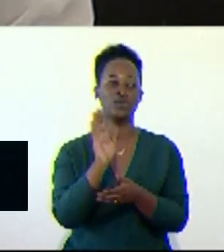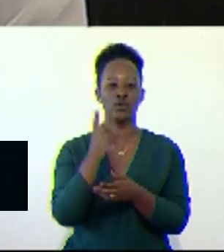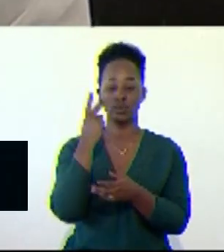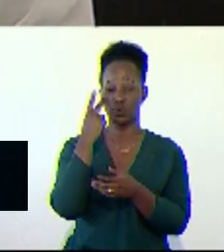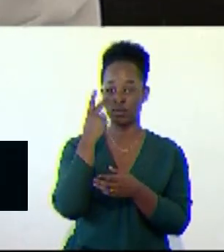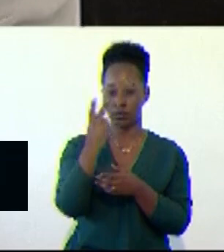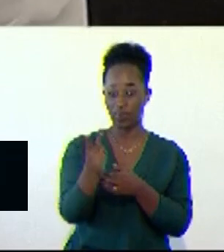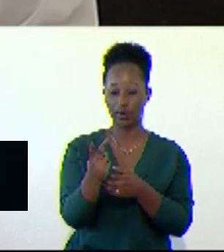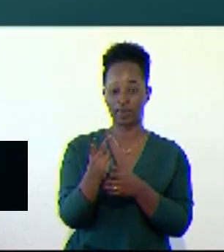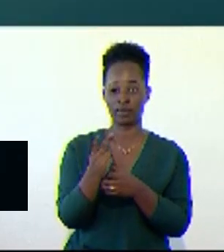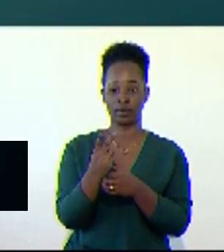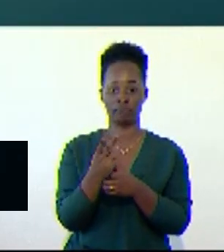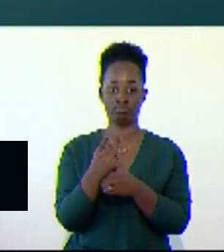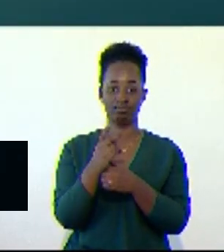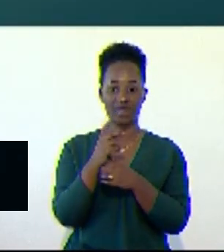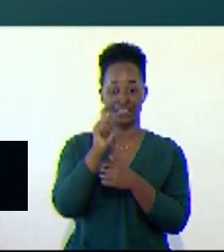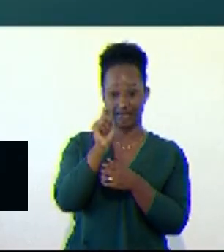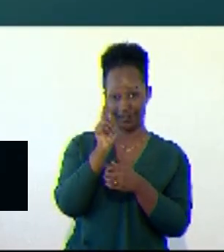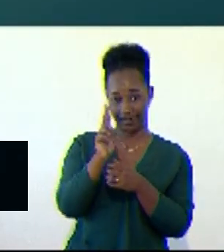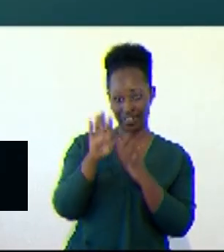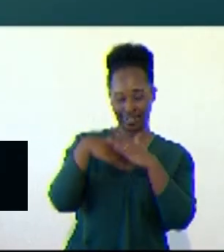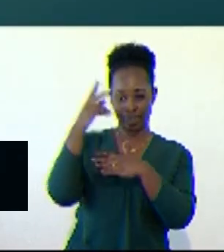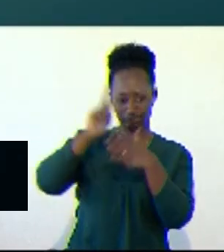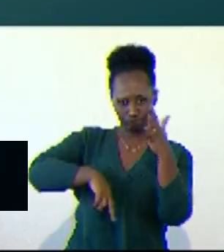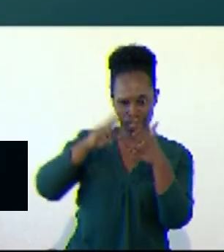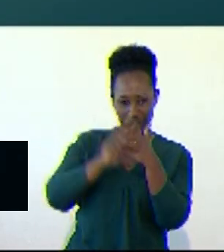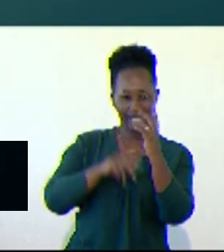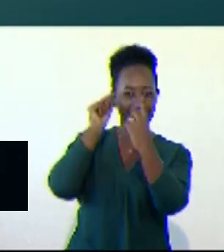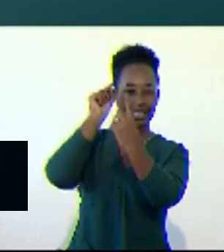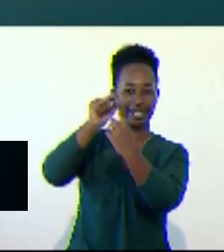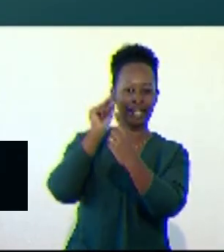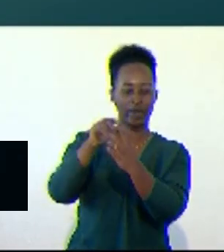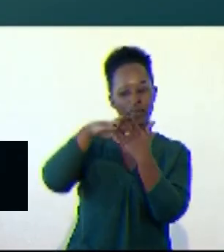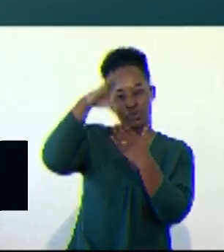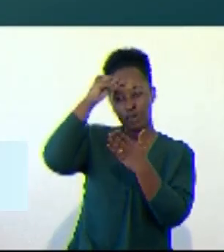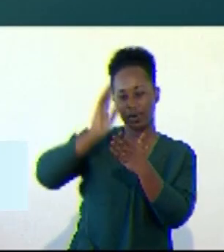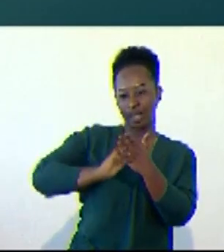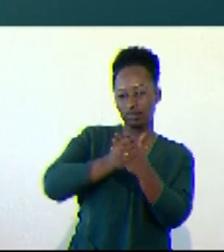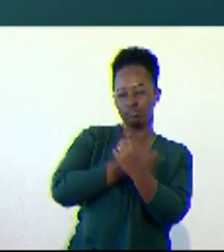look at the screen and we read the objectives of our lesson.